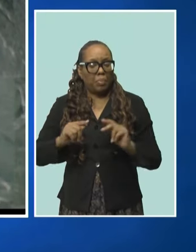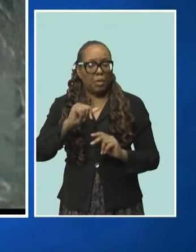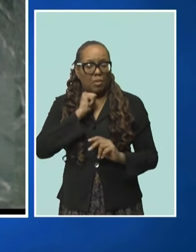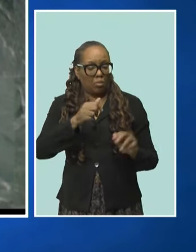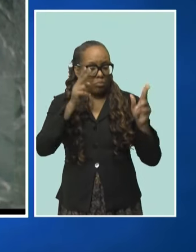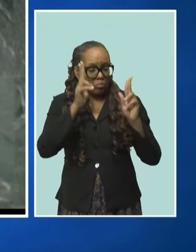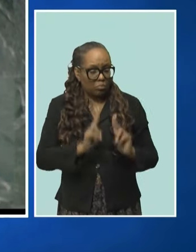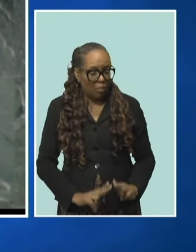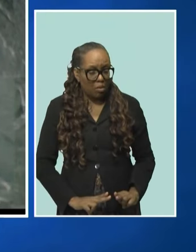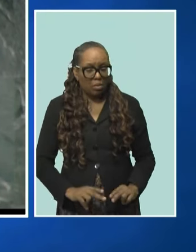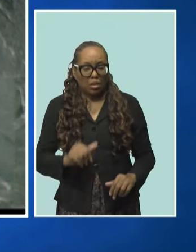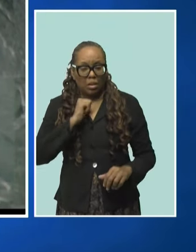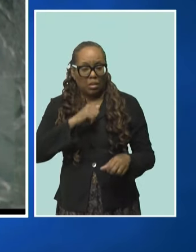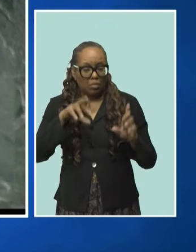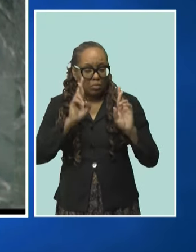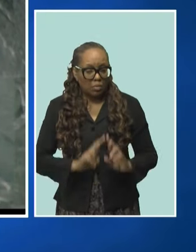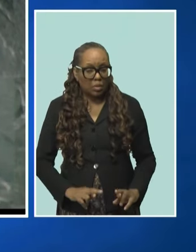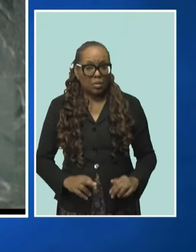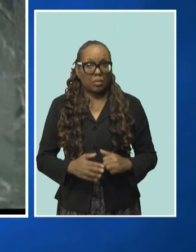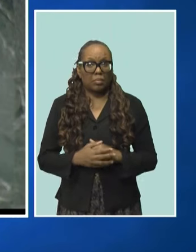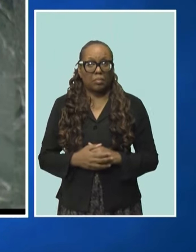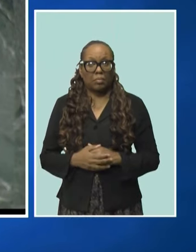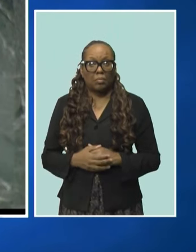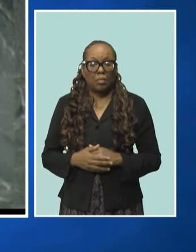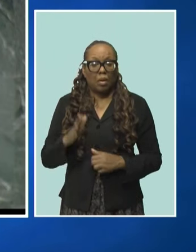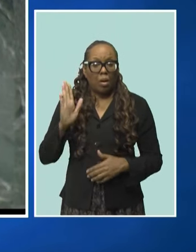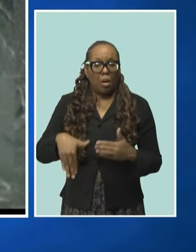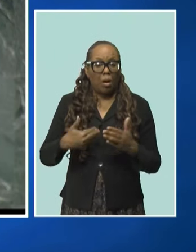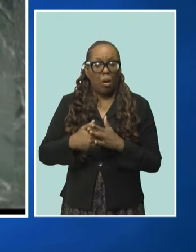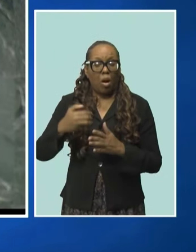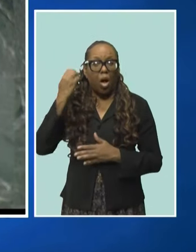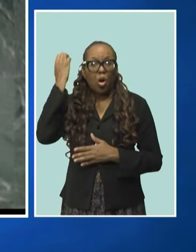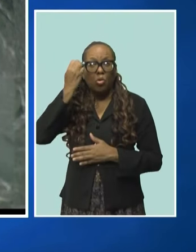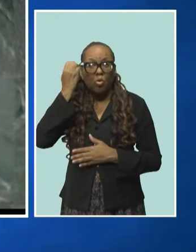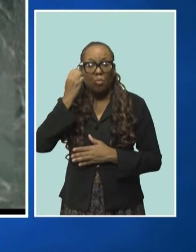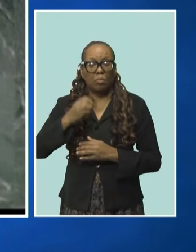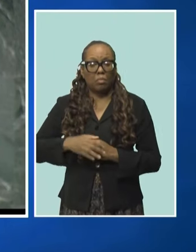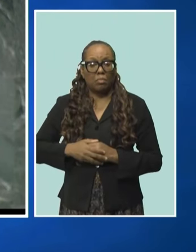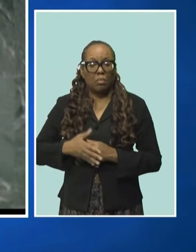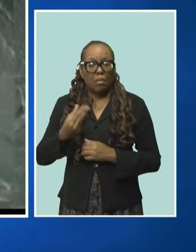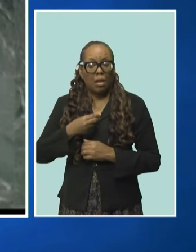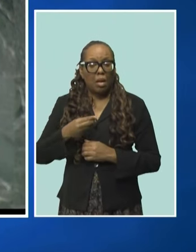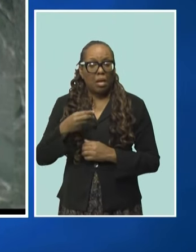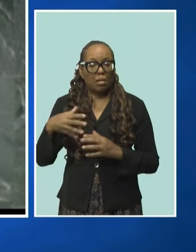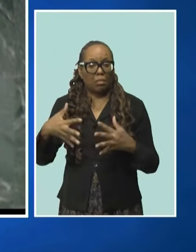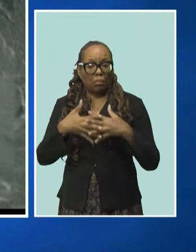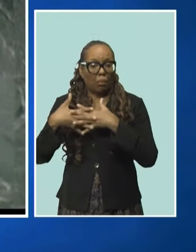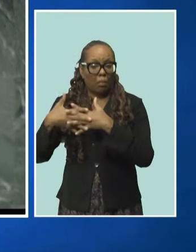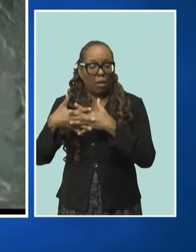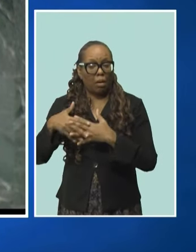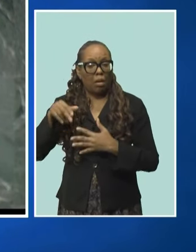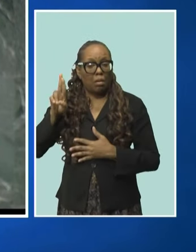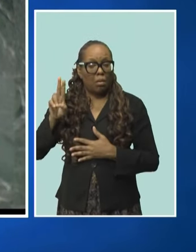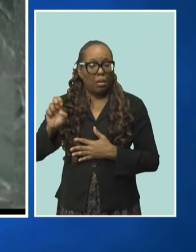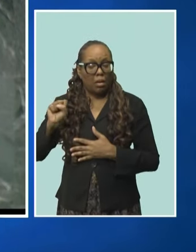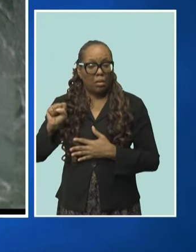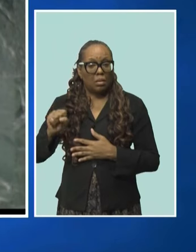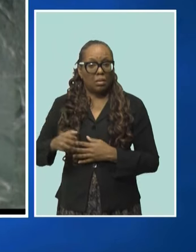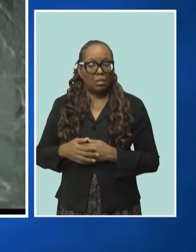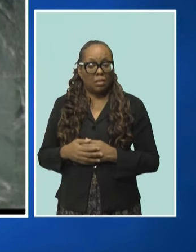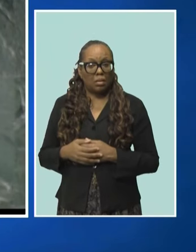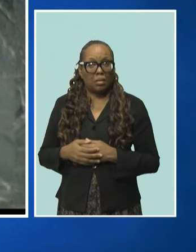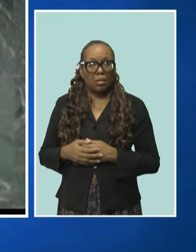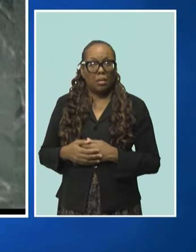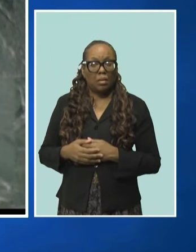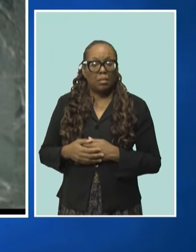Driven by France and supported by all of Europe and the United States of America, they were